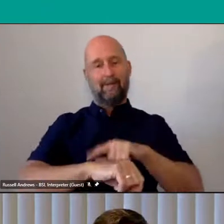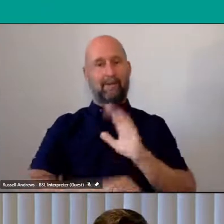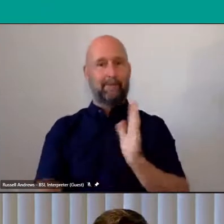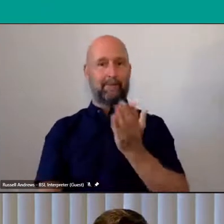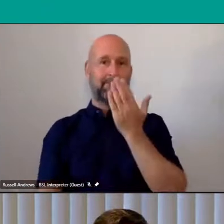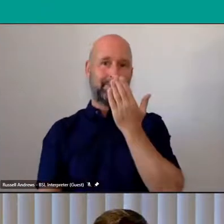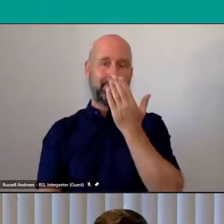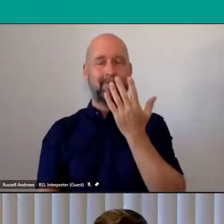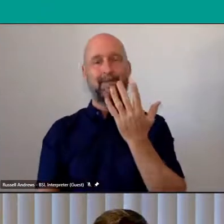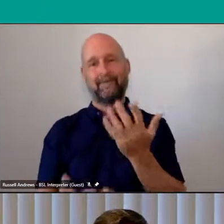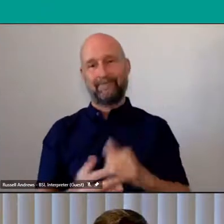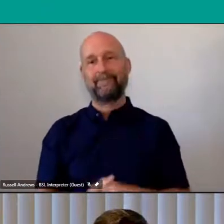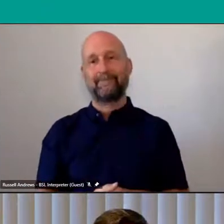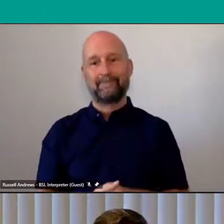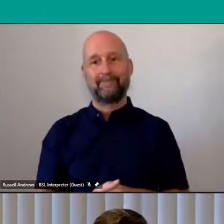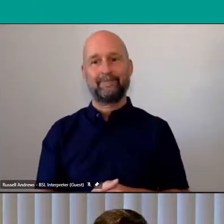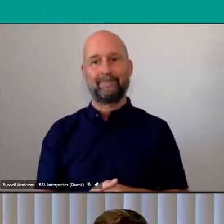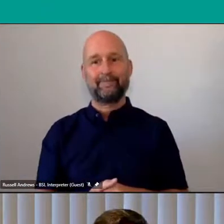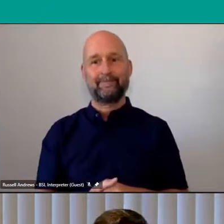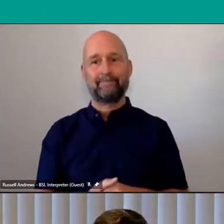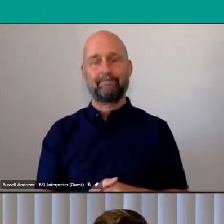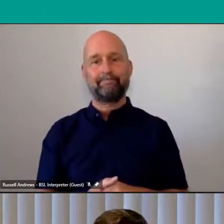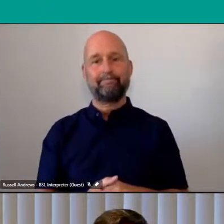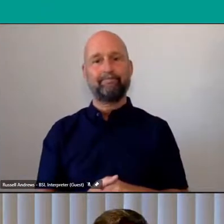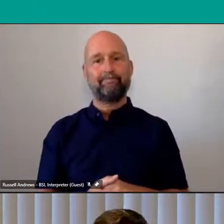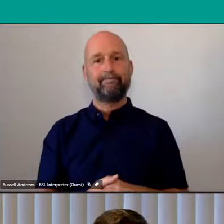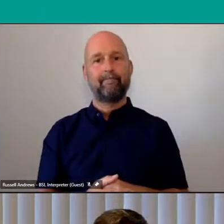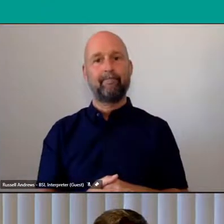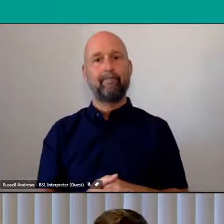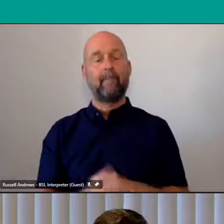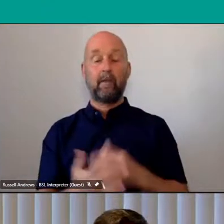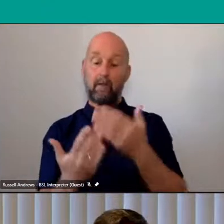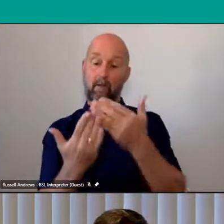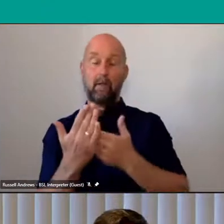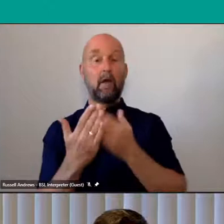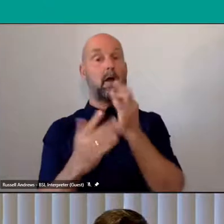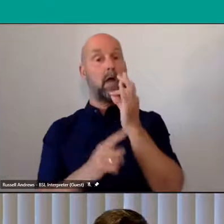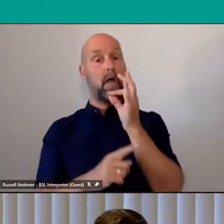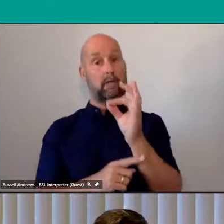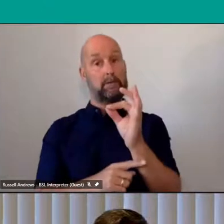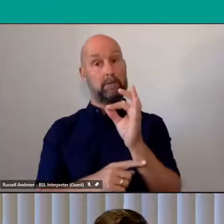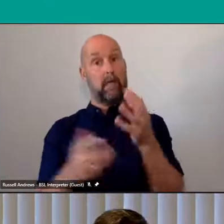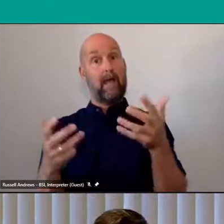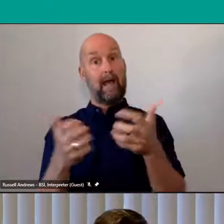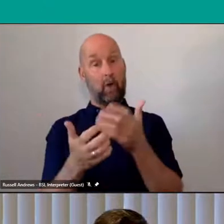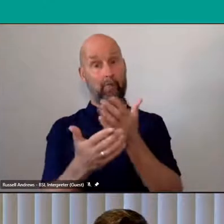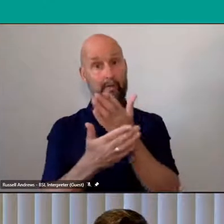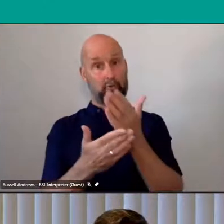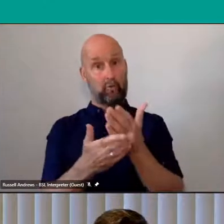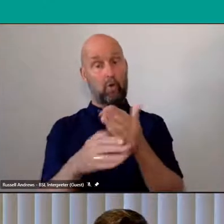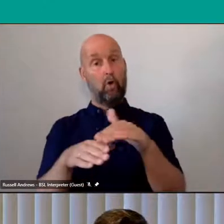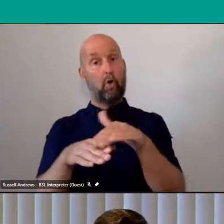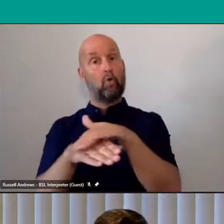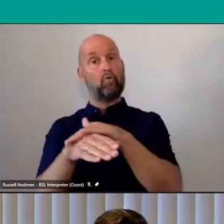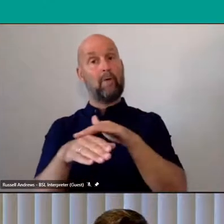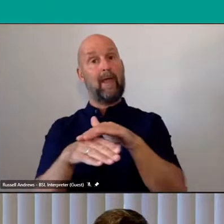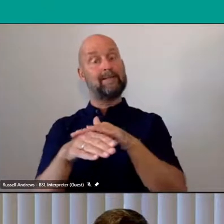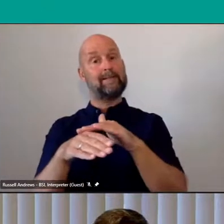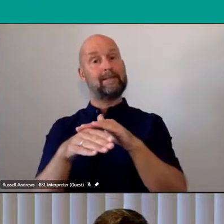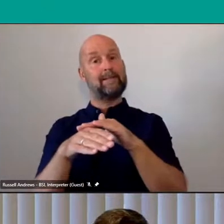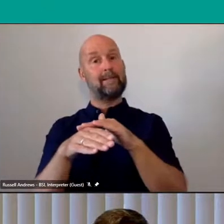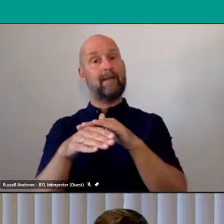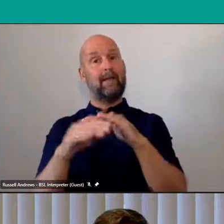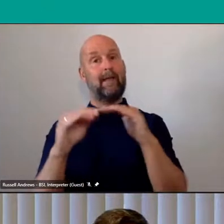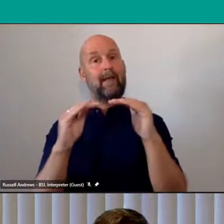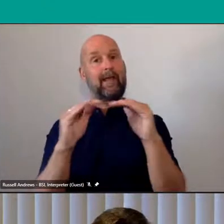short on time this morning. And that's about, how do we ensure that race equality doesn't just stay within that